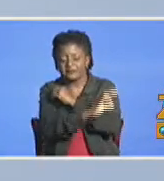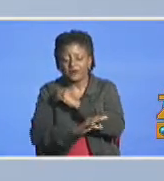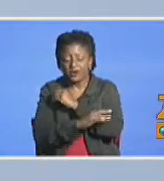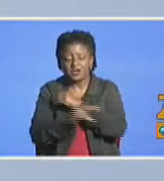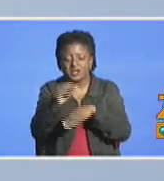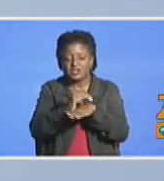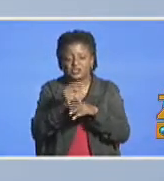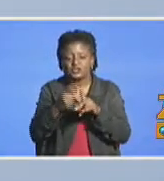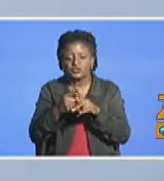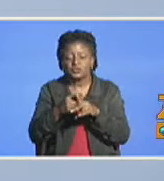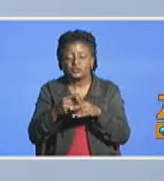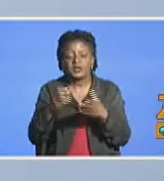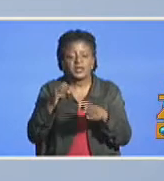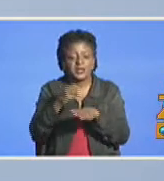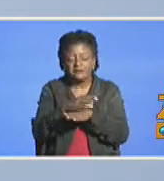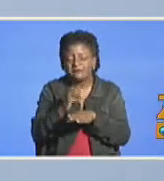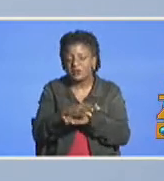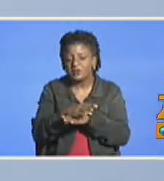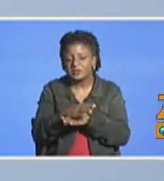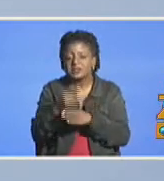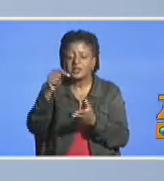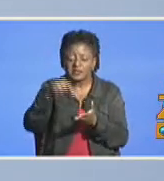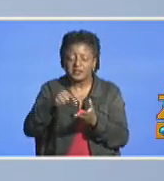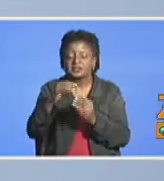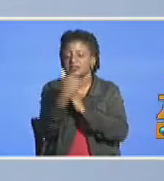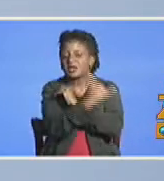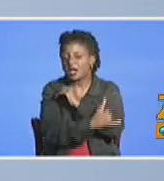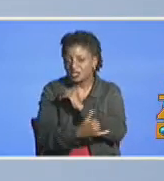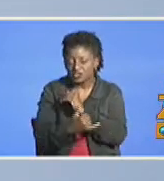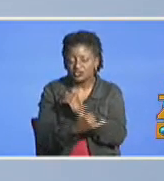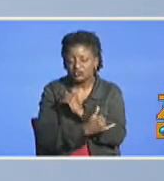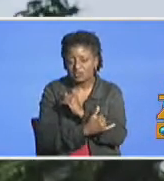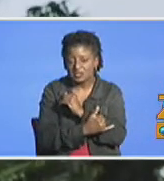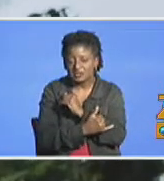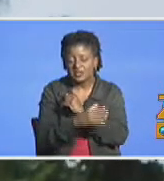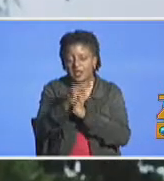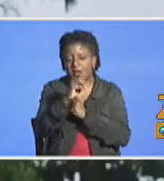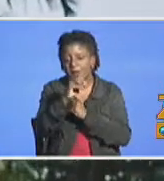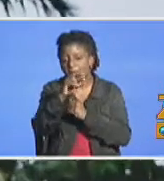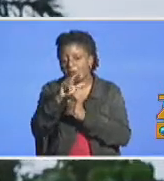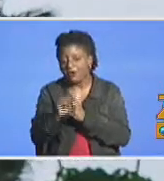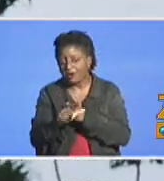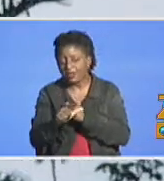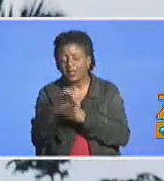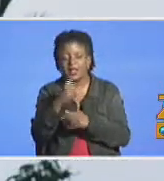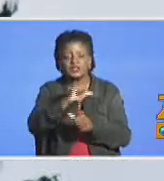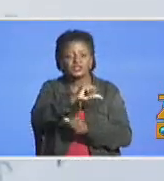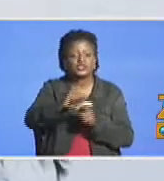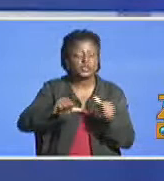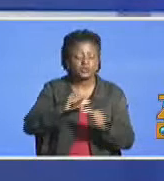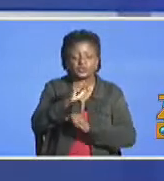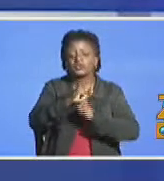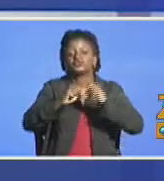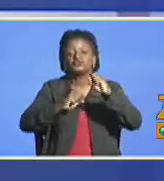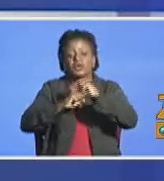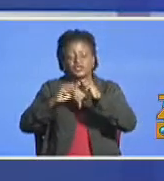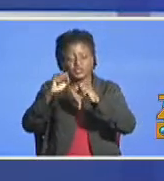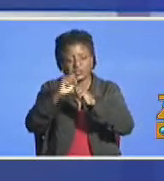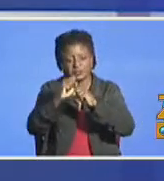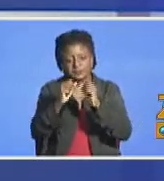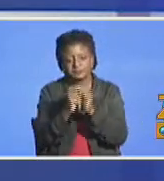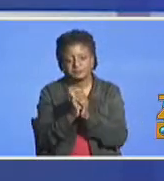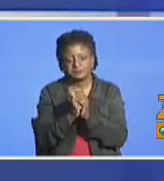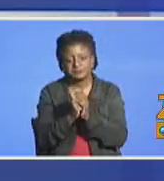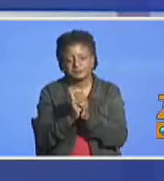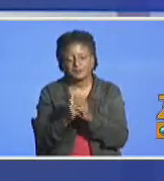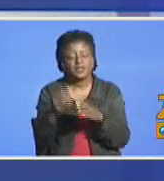social structure and then our political structure tomorrow by way of diplomatic bullying. The Bahamas